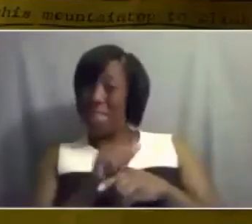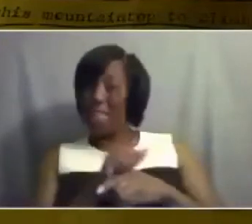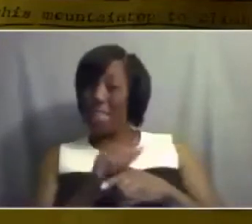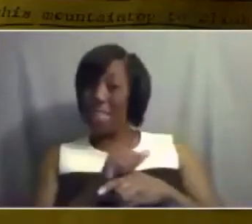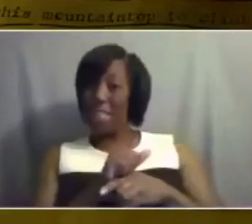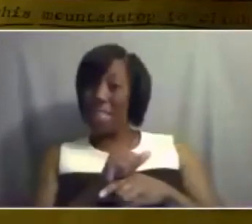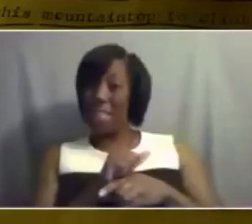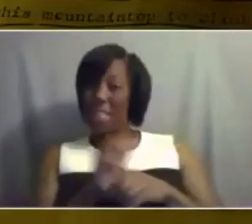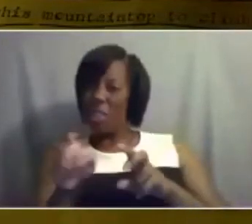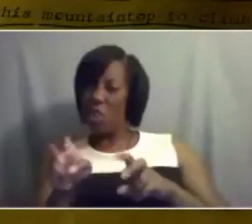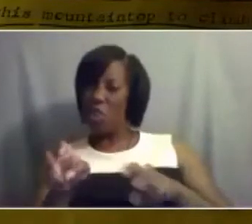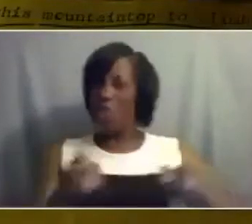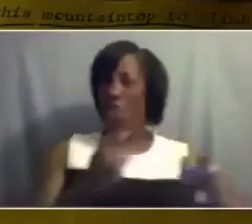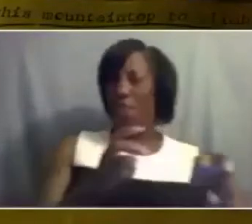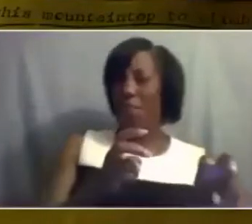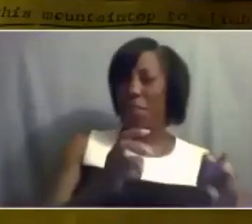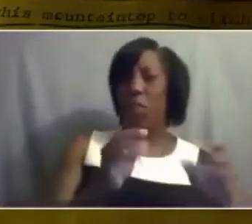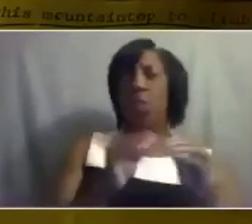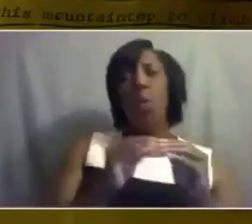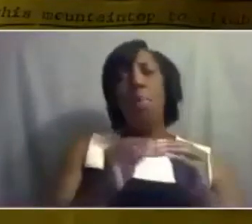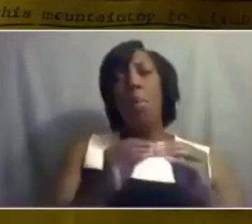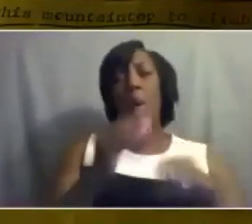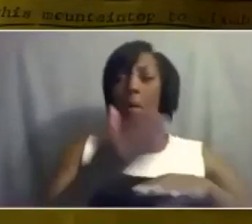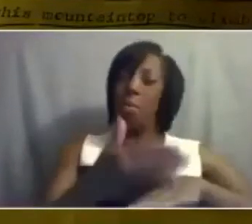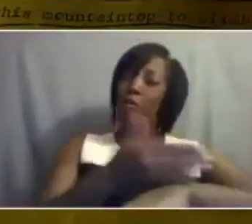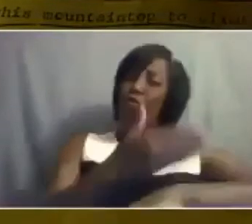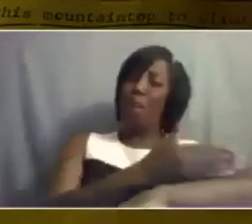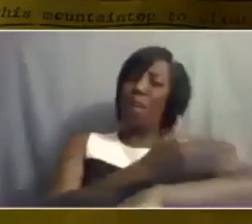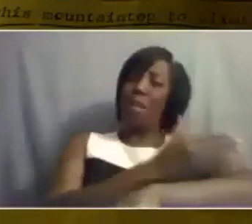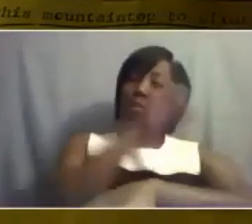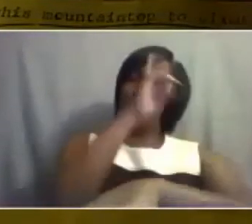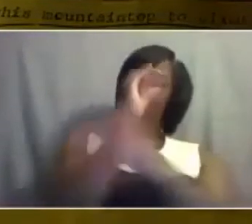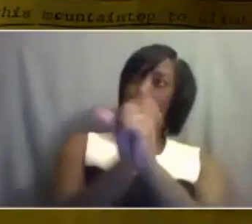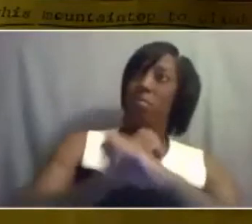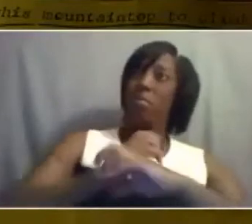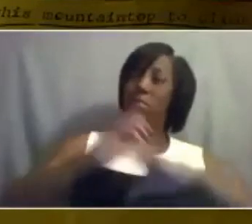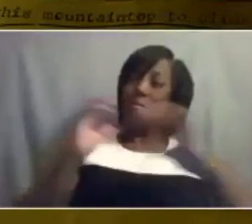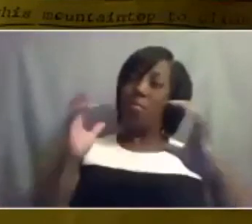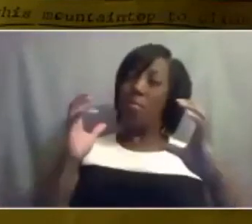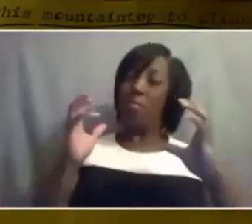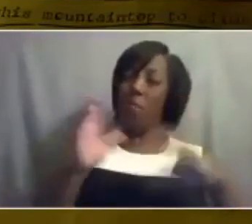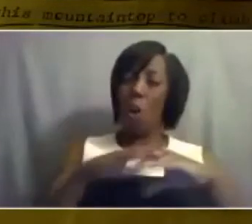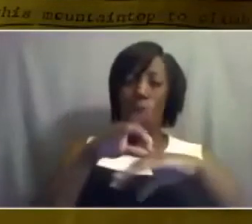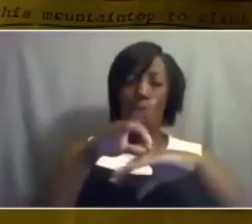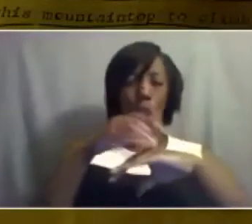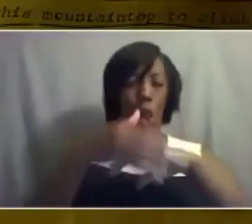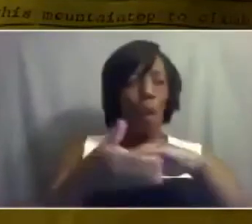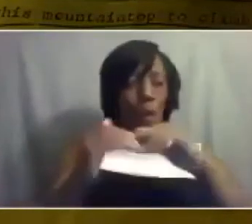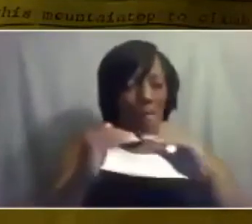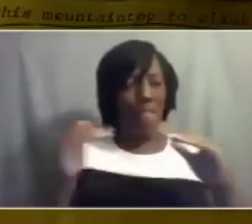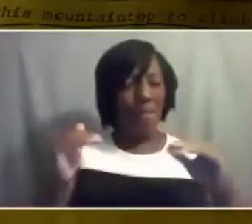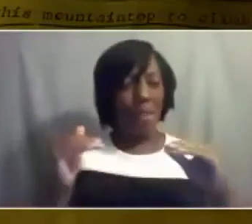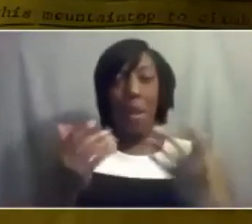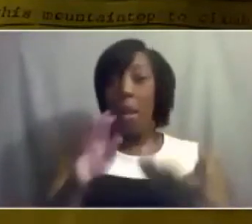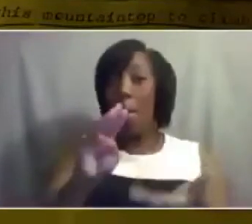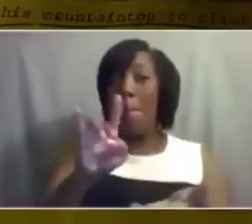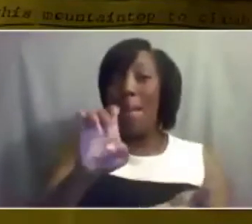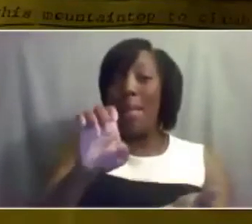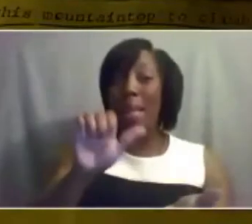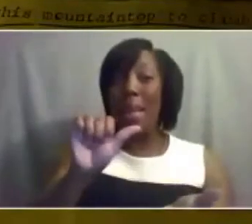shift toward a more progressive and radical vision on the global level in terms of foreign policy? Medea?